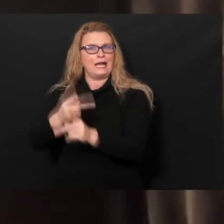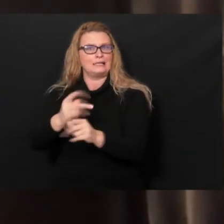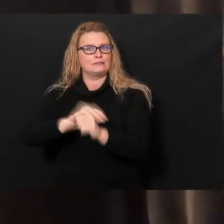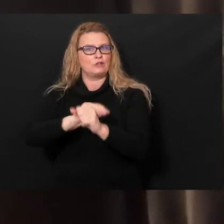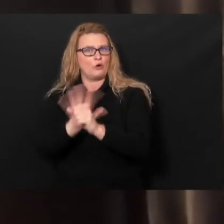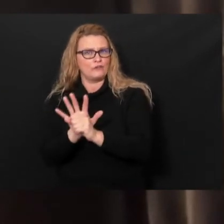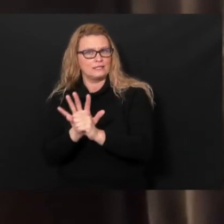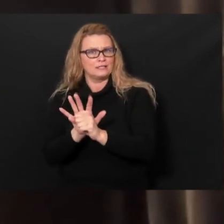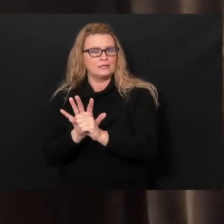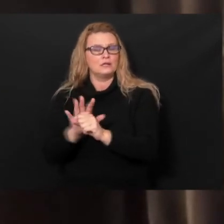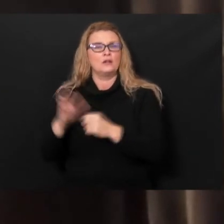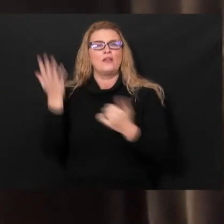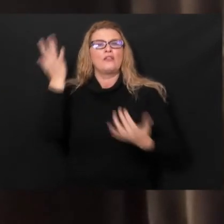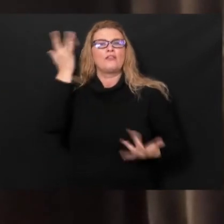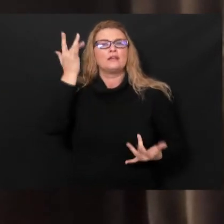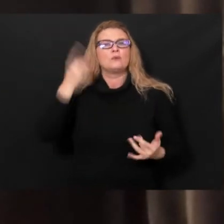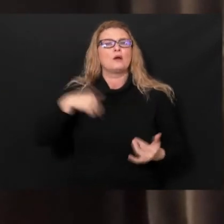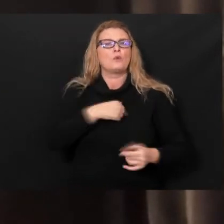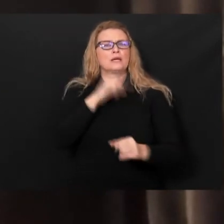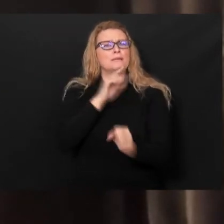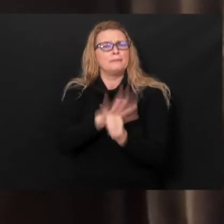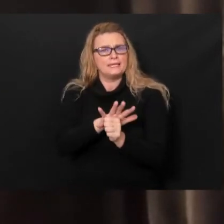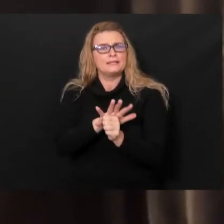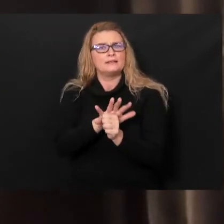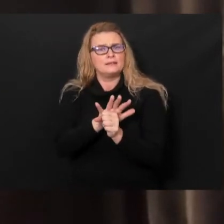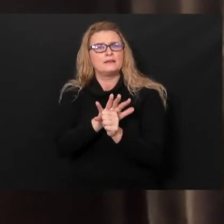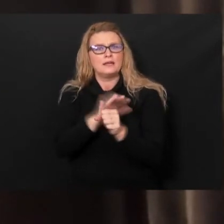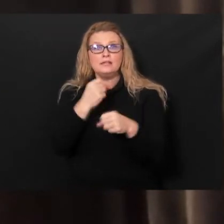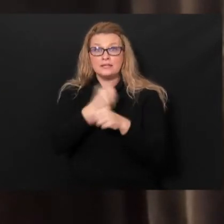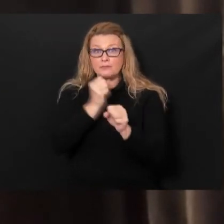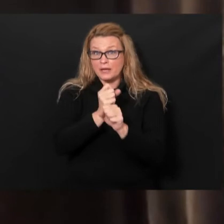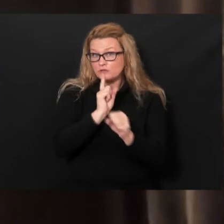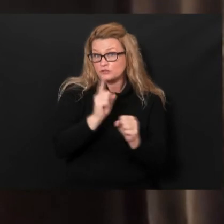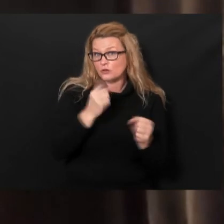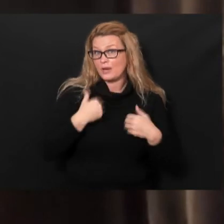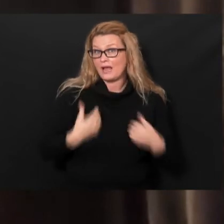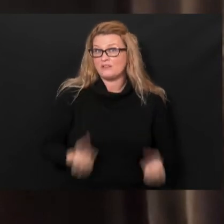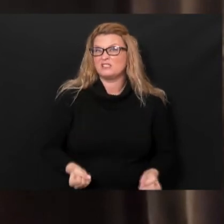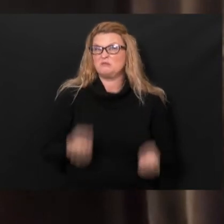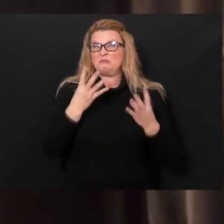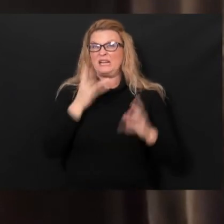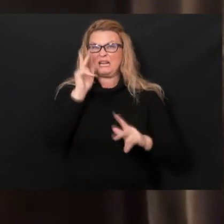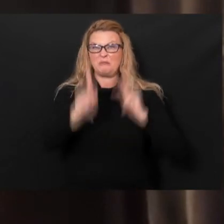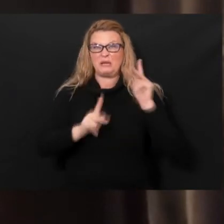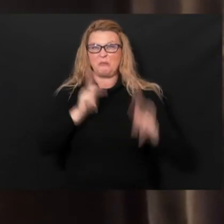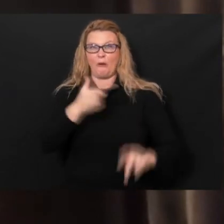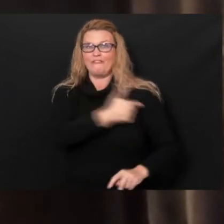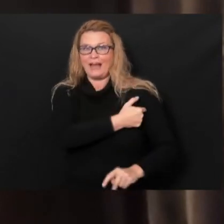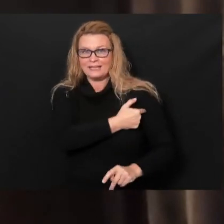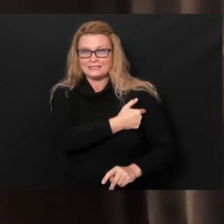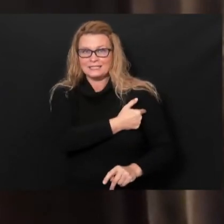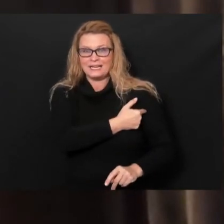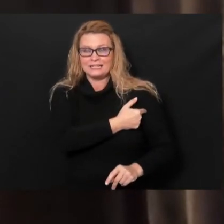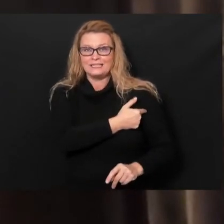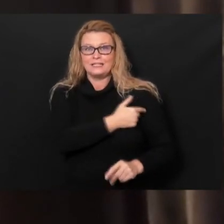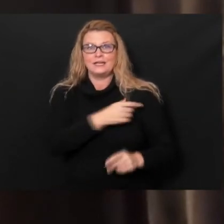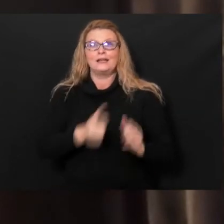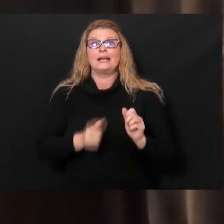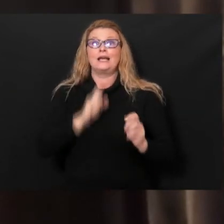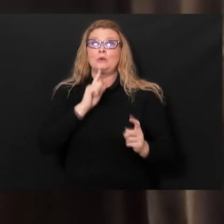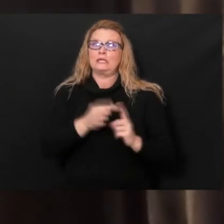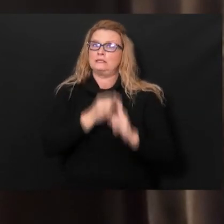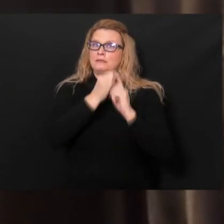reason why we were very committed to making sure that we get as many vaccinations in the arms of our most vulnerable people, but